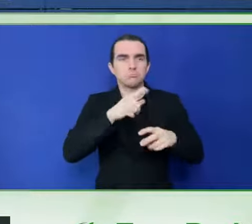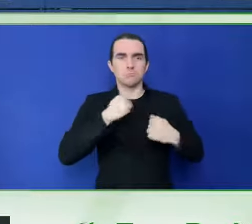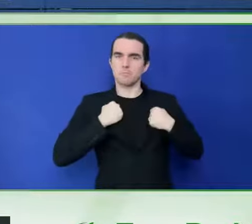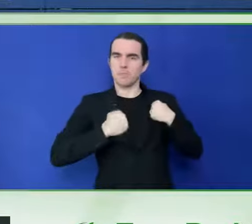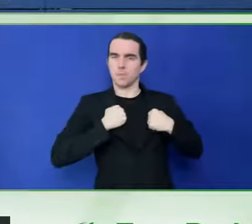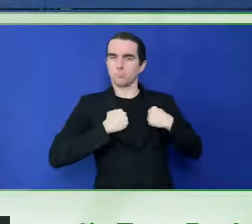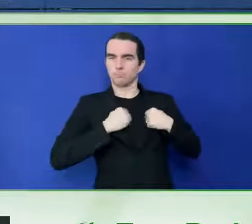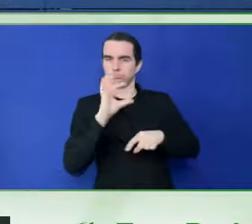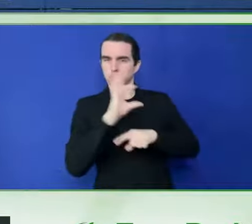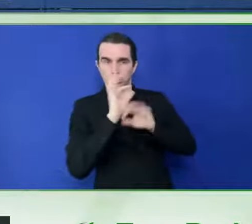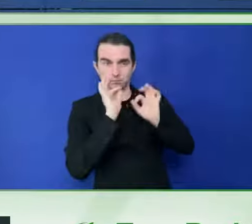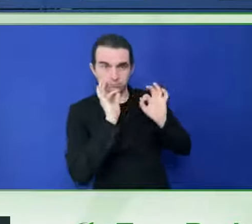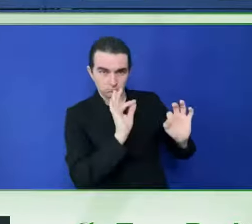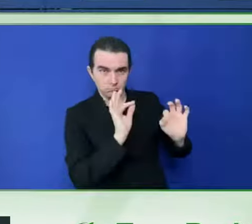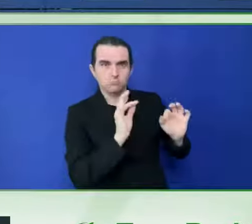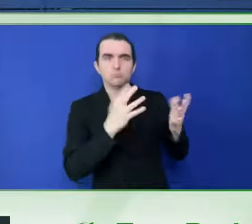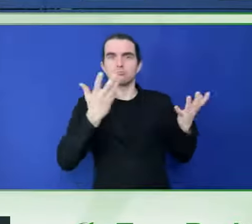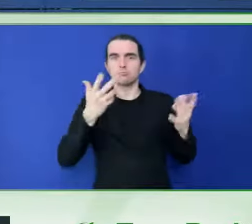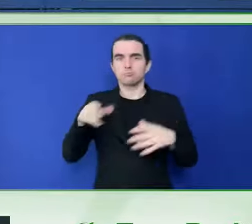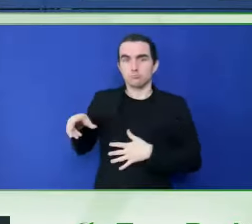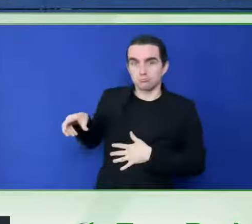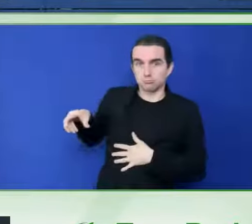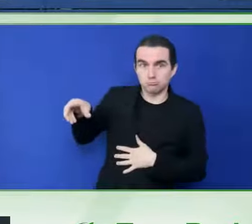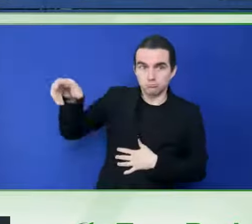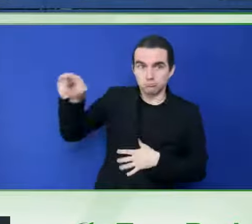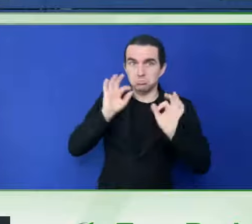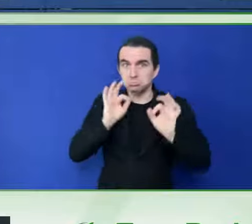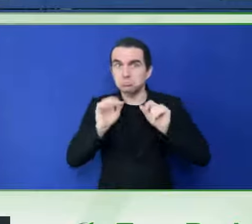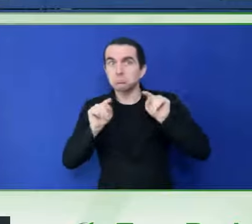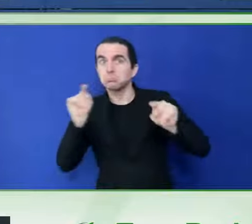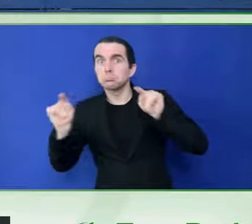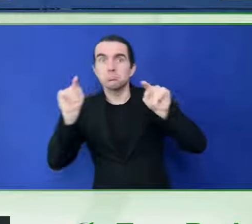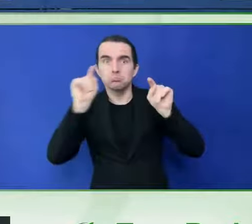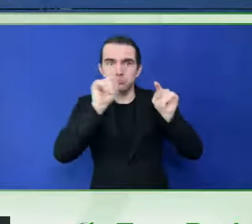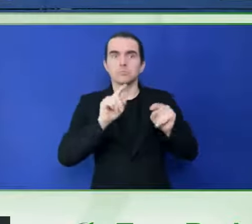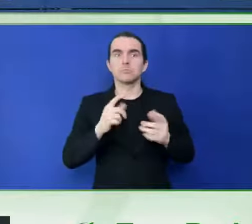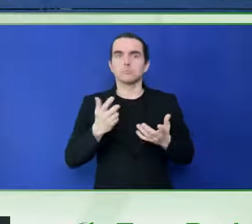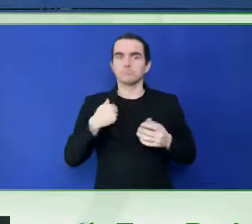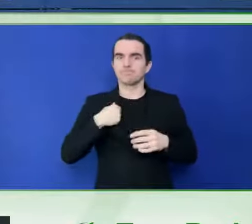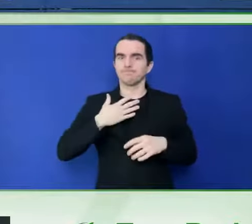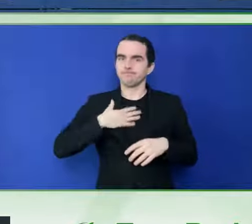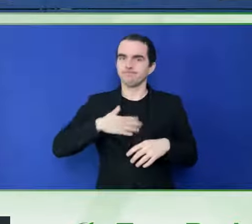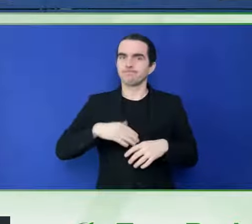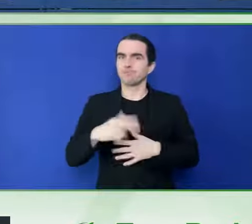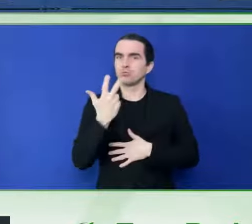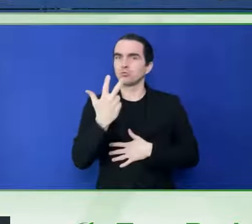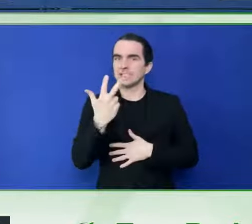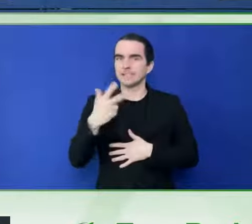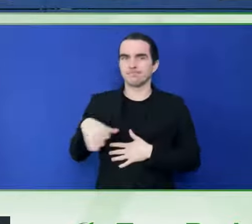we'll also look at the common areas like the restaurant, the bar, and tell you what that's like as well.